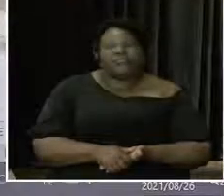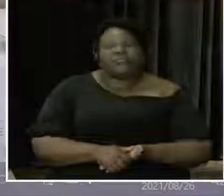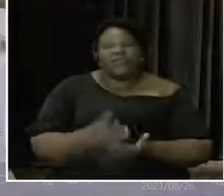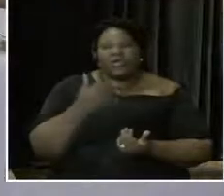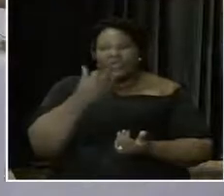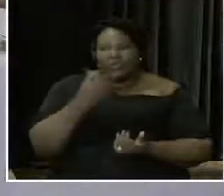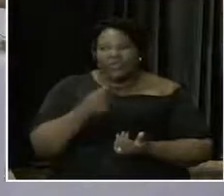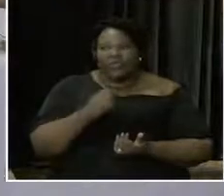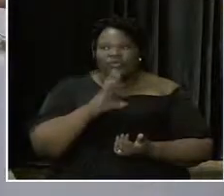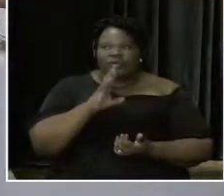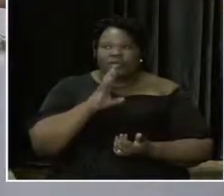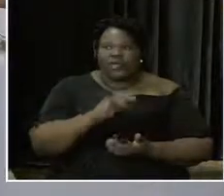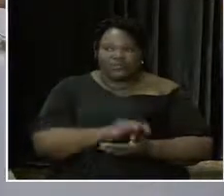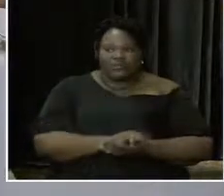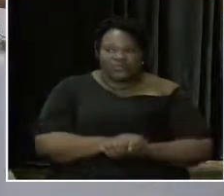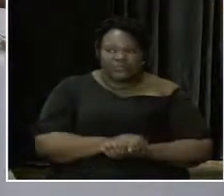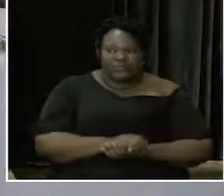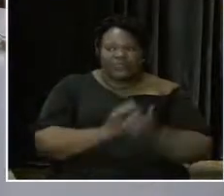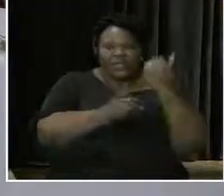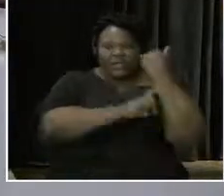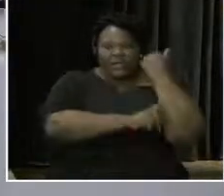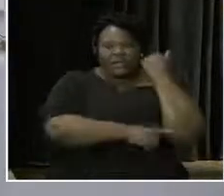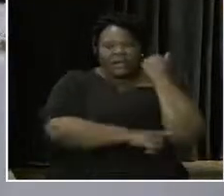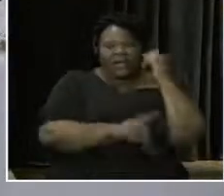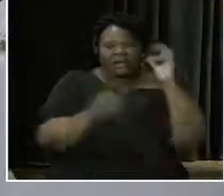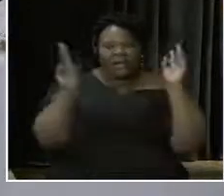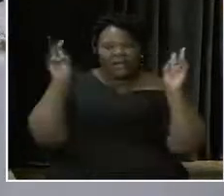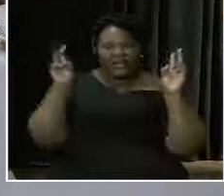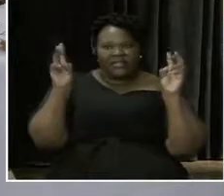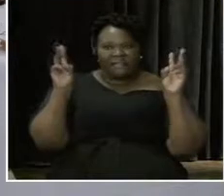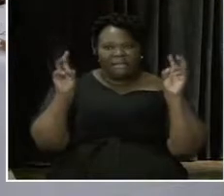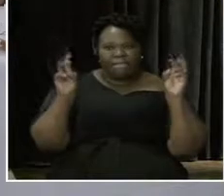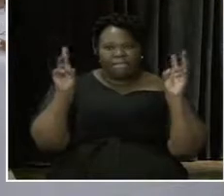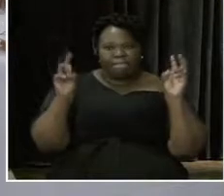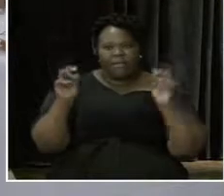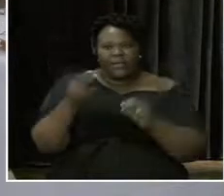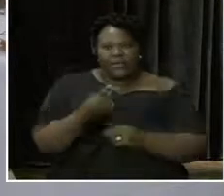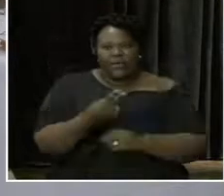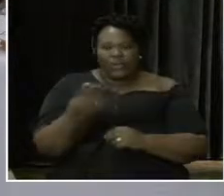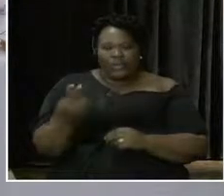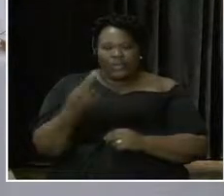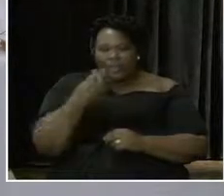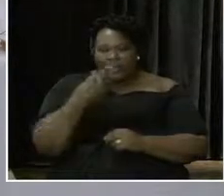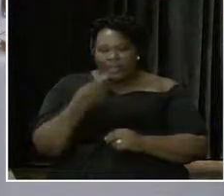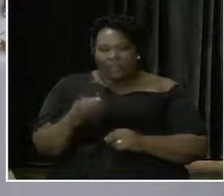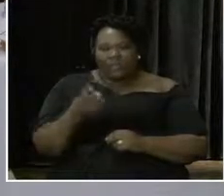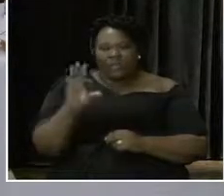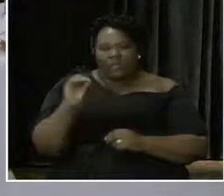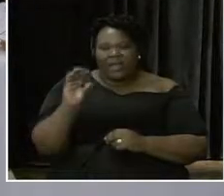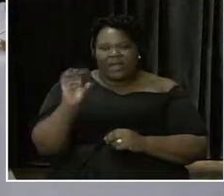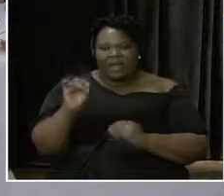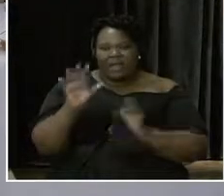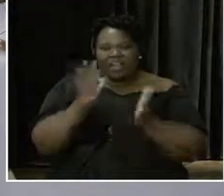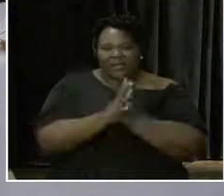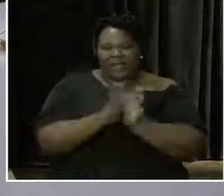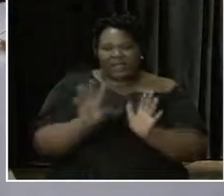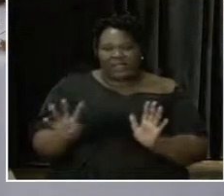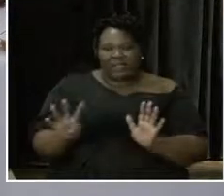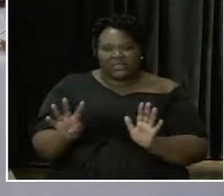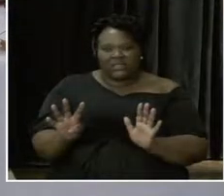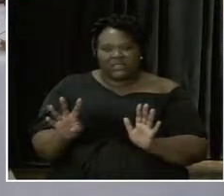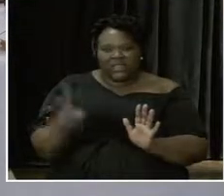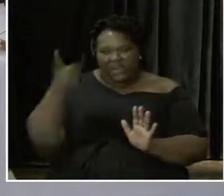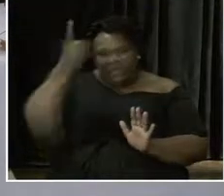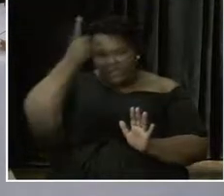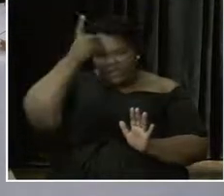Speaker. The last item on the second report is item number 14,